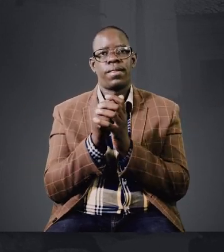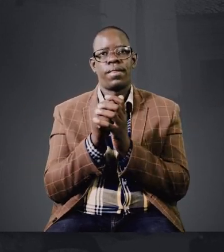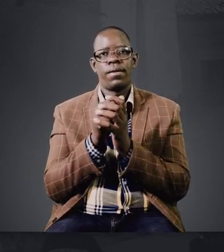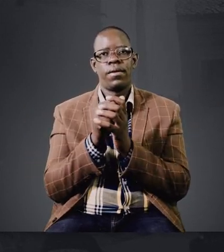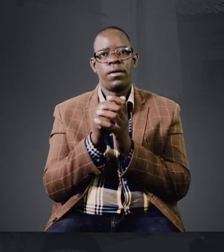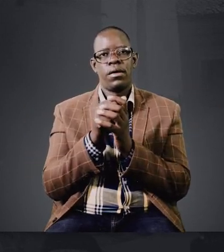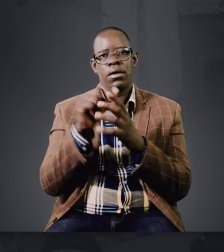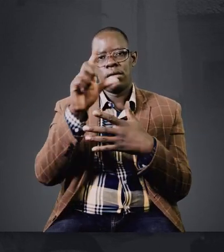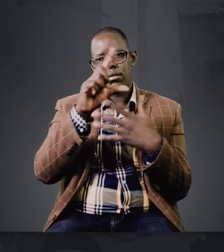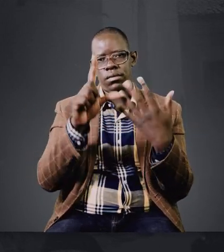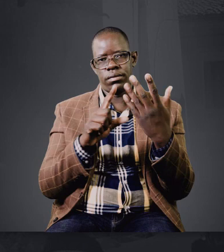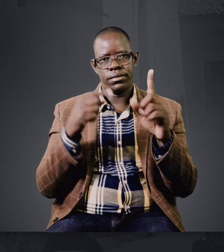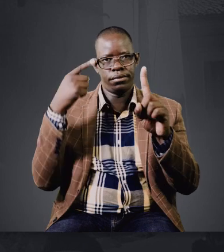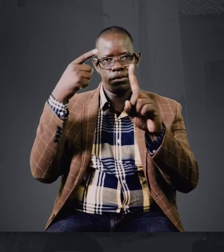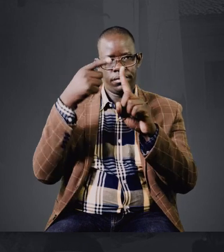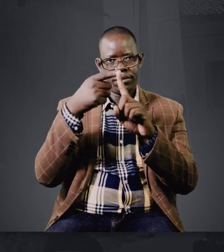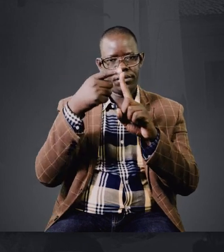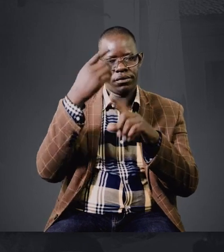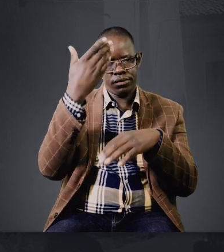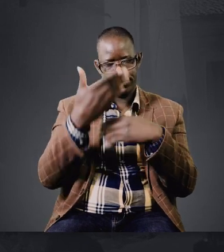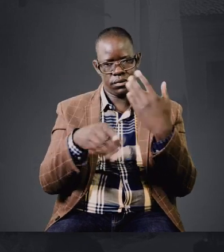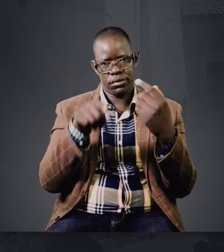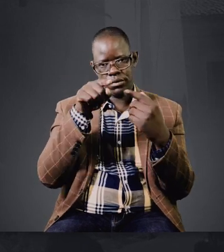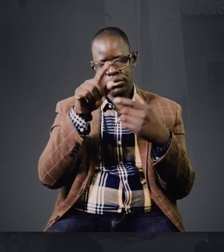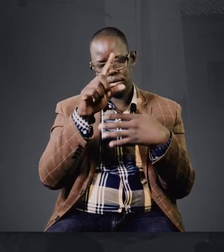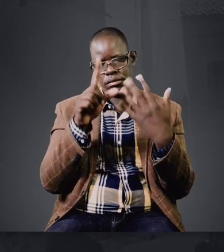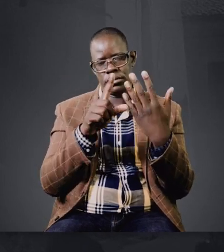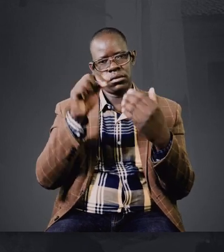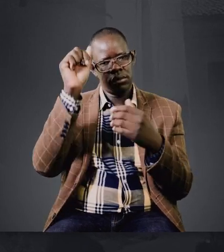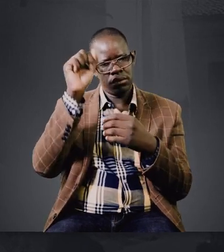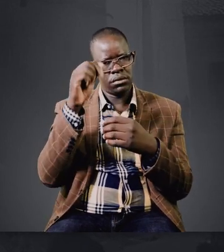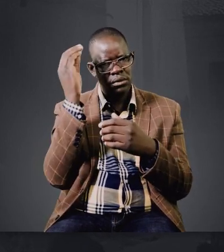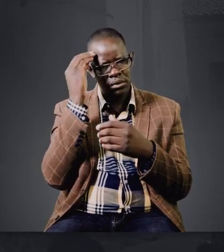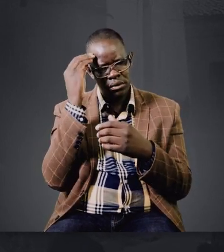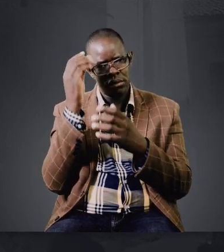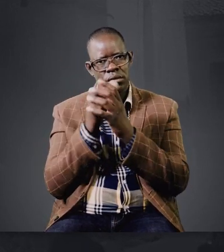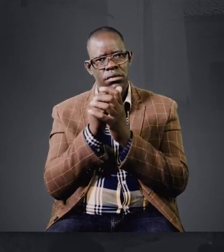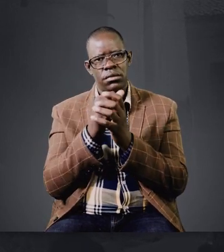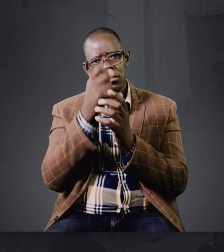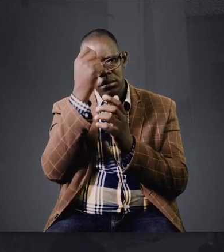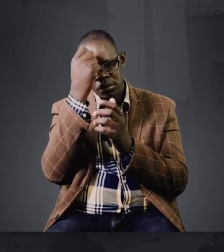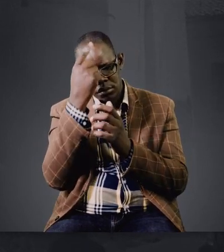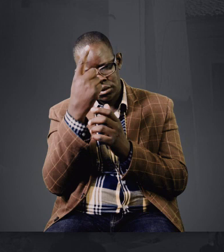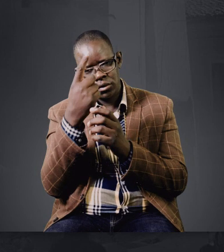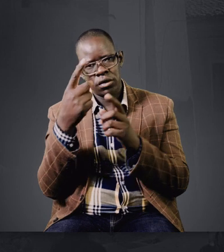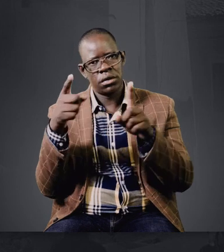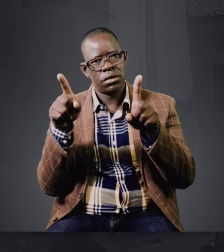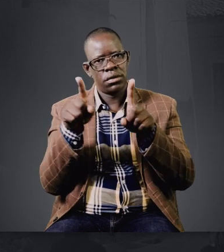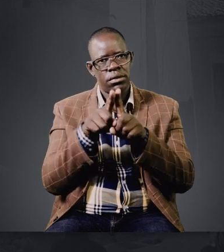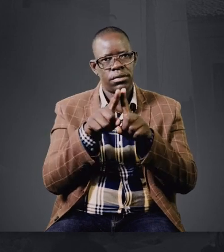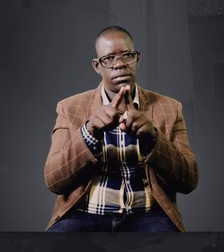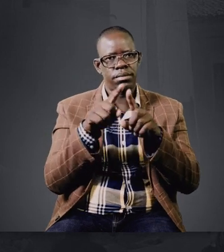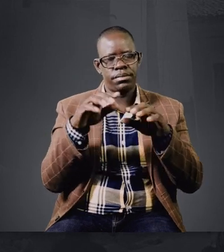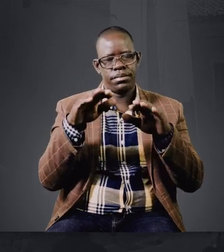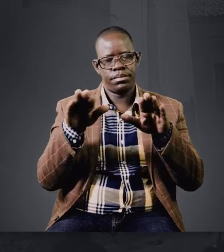Our learning objectives for you are that by the end of this video lesson, you should be able to understand the relation between plate